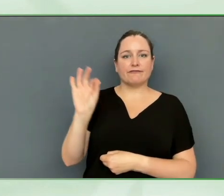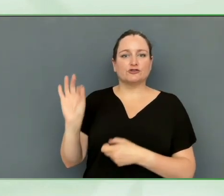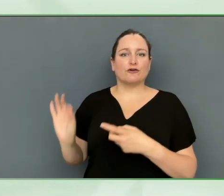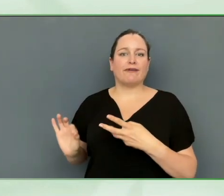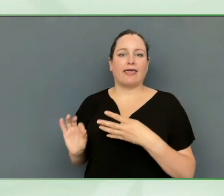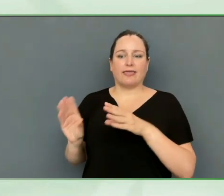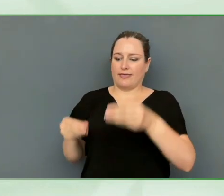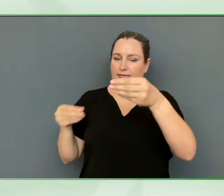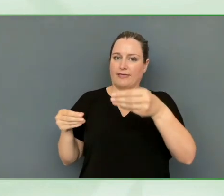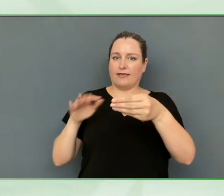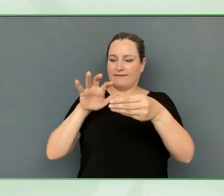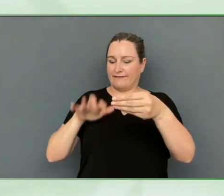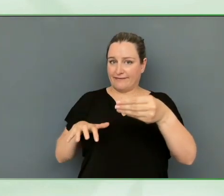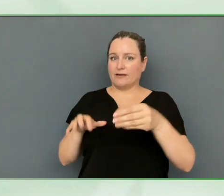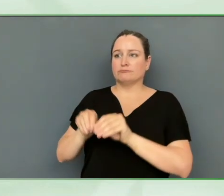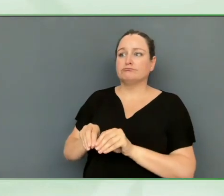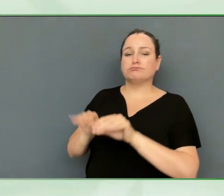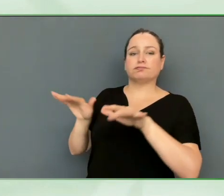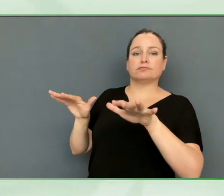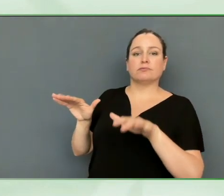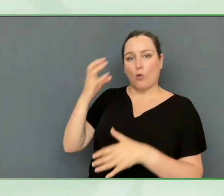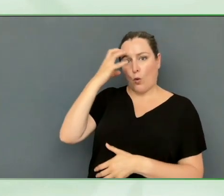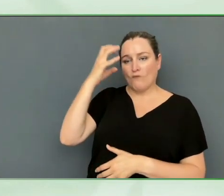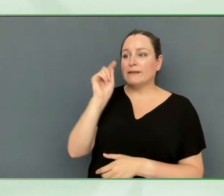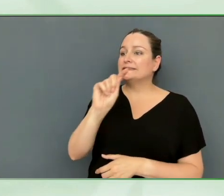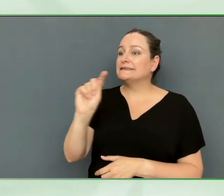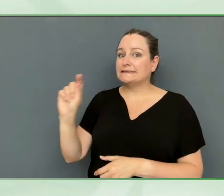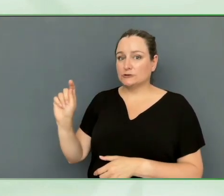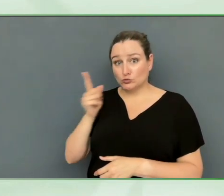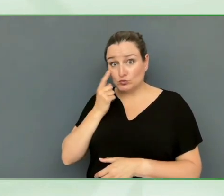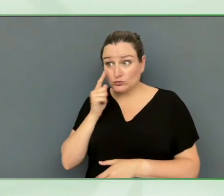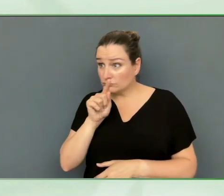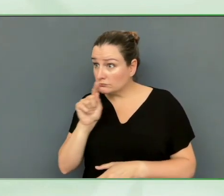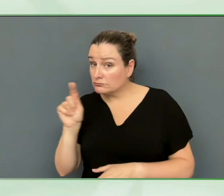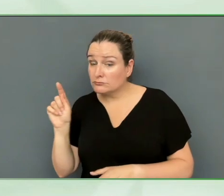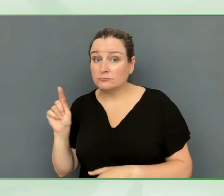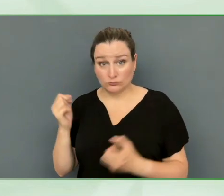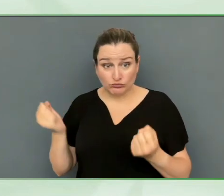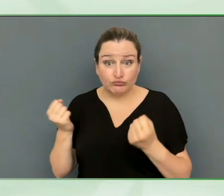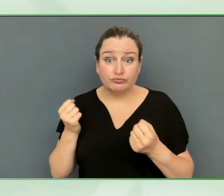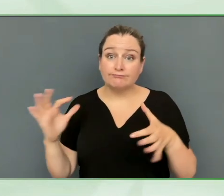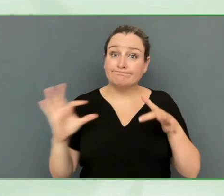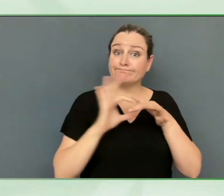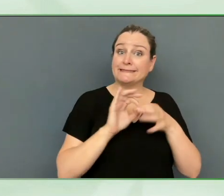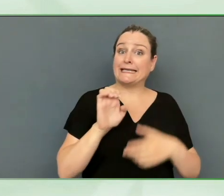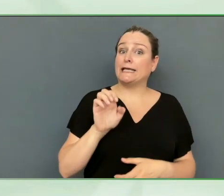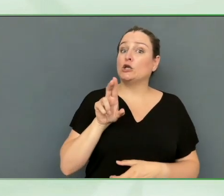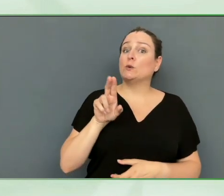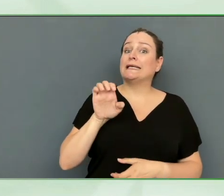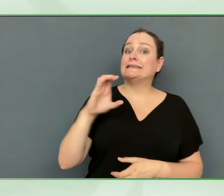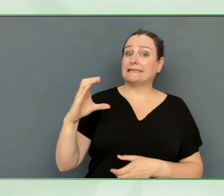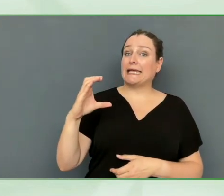federal agencies are meeting the categories that has been prescribed under the EEOC guidelines. So